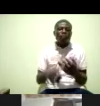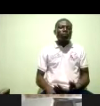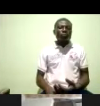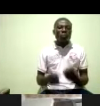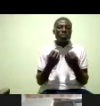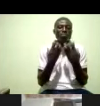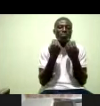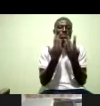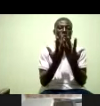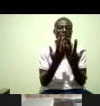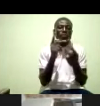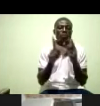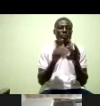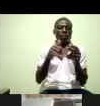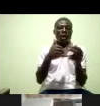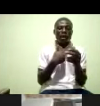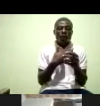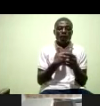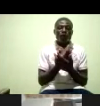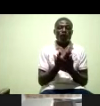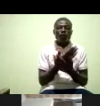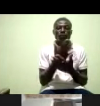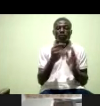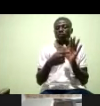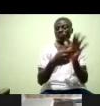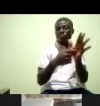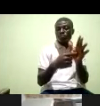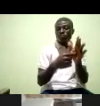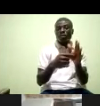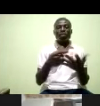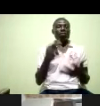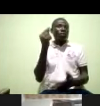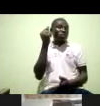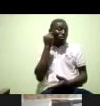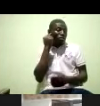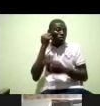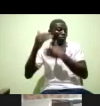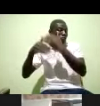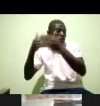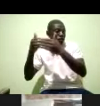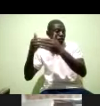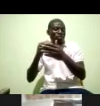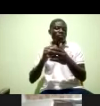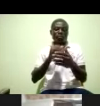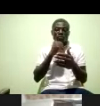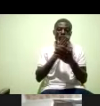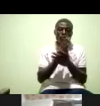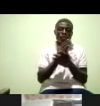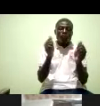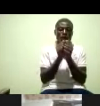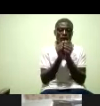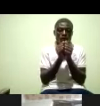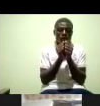And there is an overlap of the signs and symptoms of central auditory processing disorders with